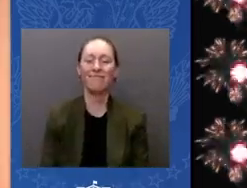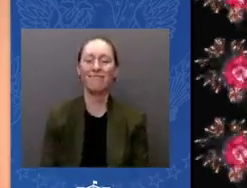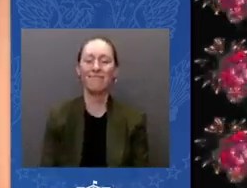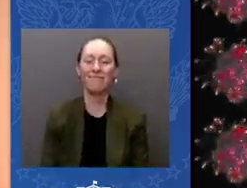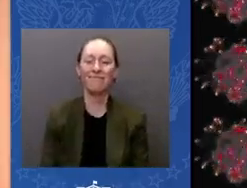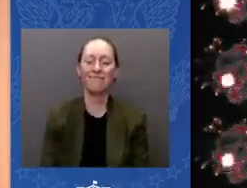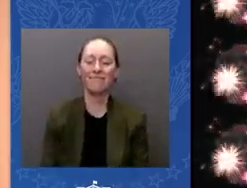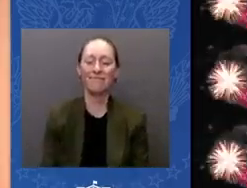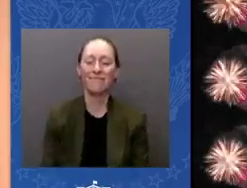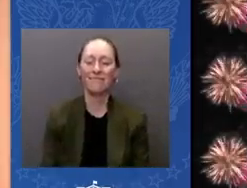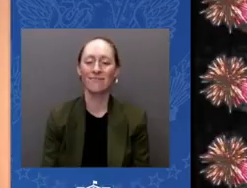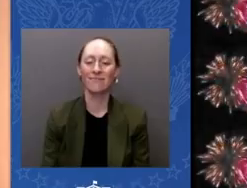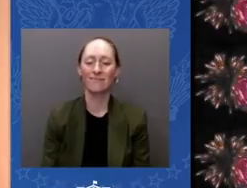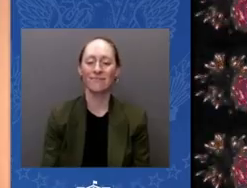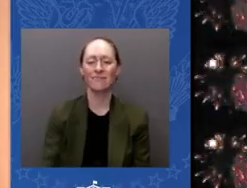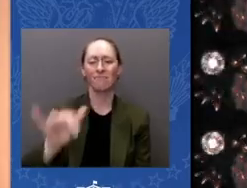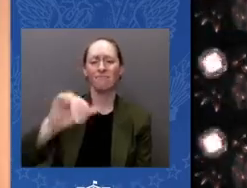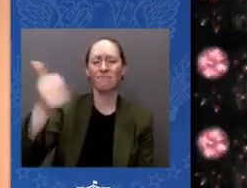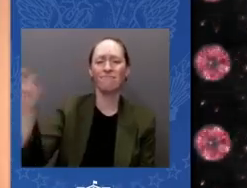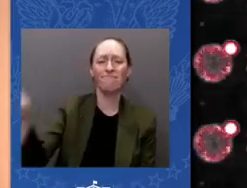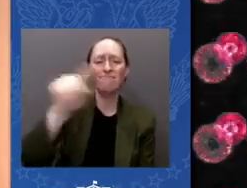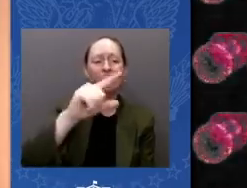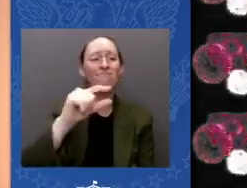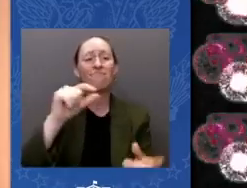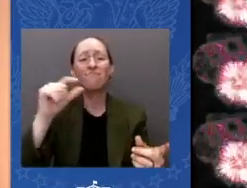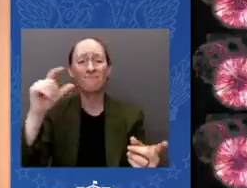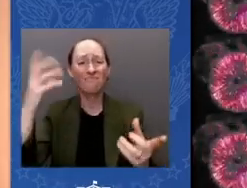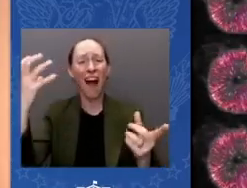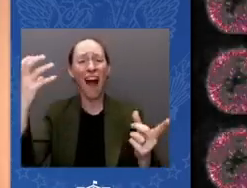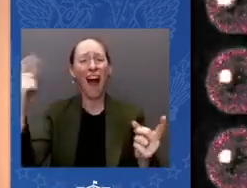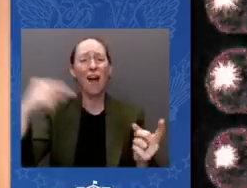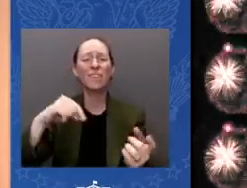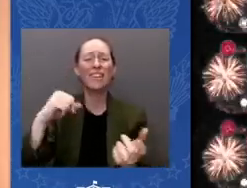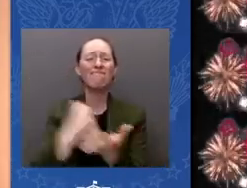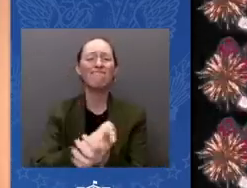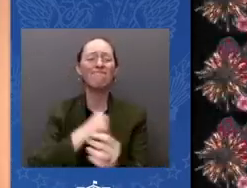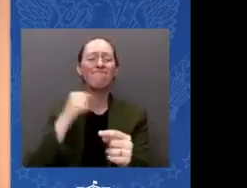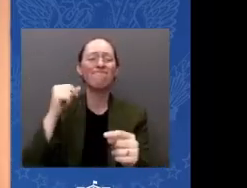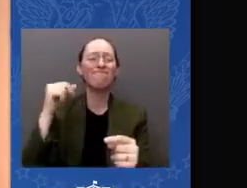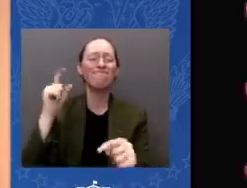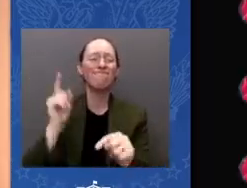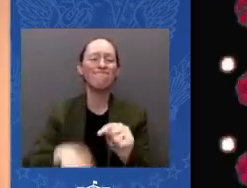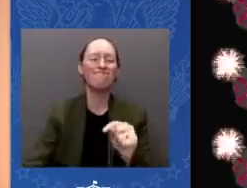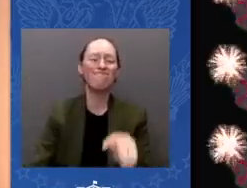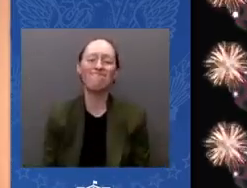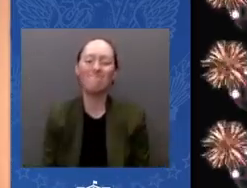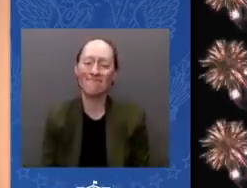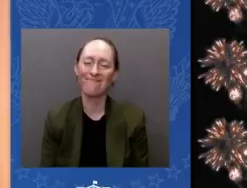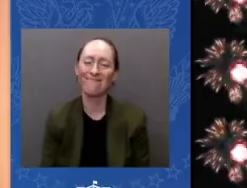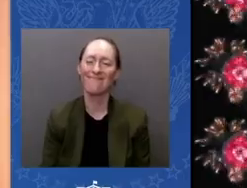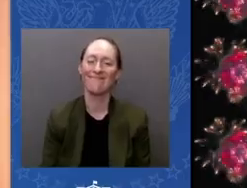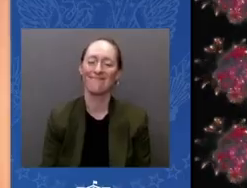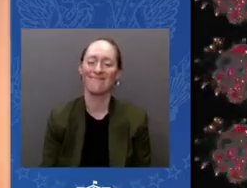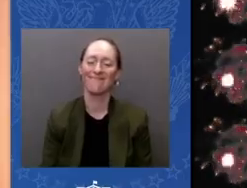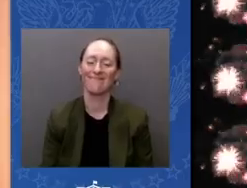are both very good friends and wanted to be here. Pramila